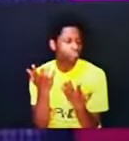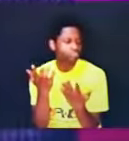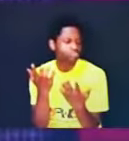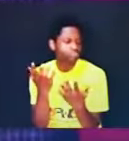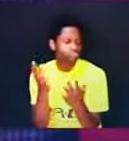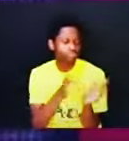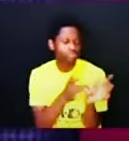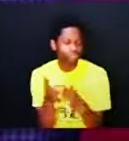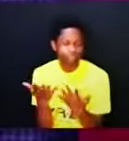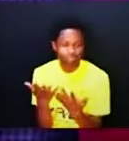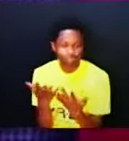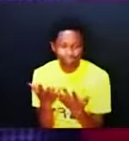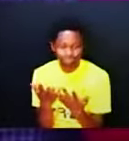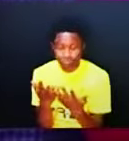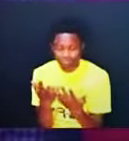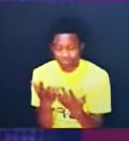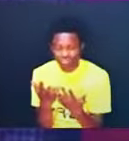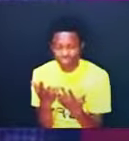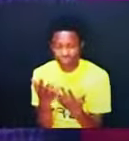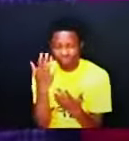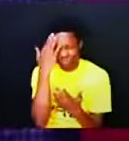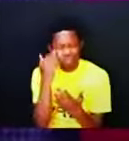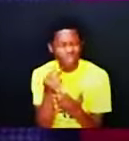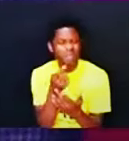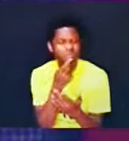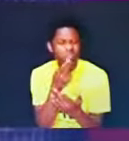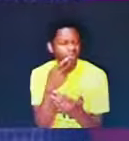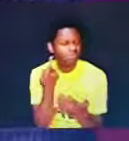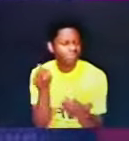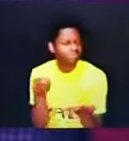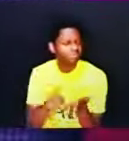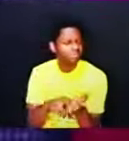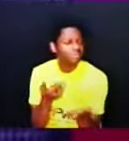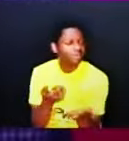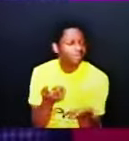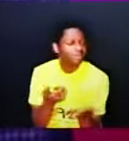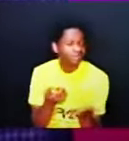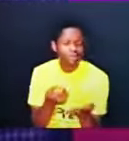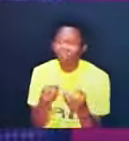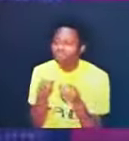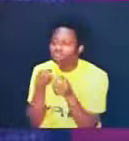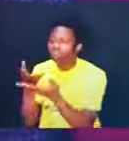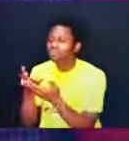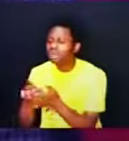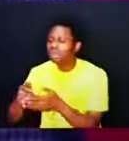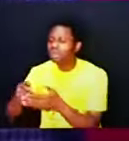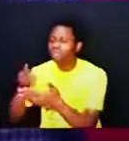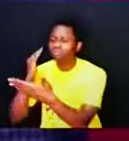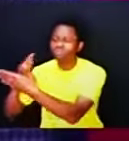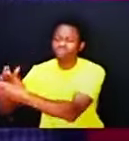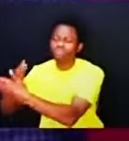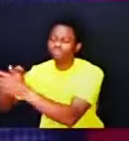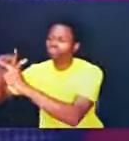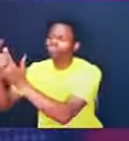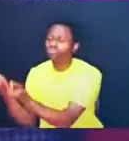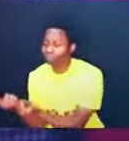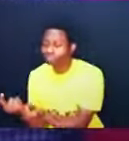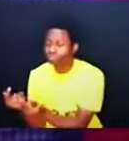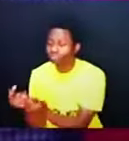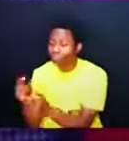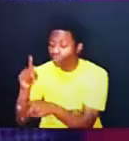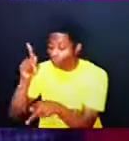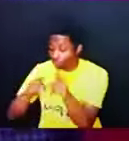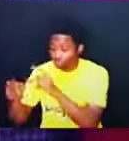opposers. We na o kanche won a edinu edi asie ni nyina kama. Now for through the Spirit we